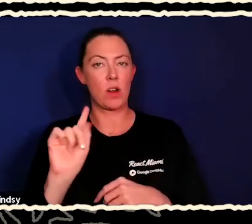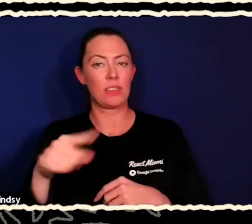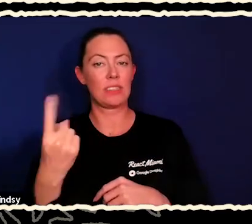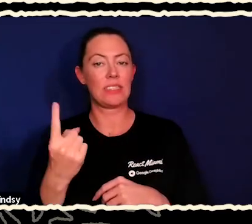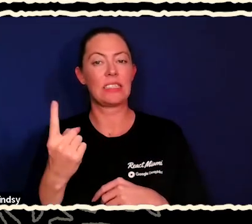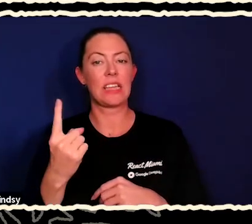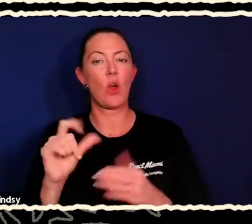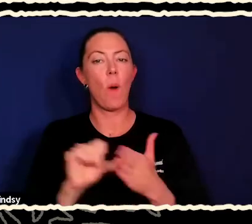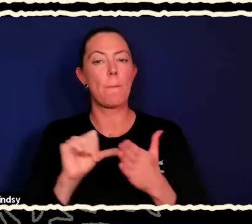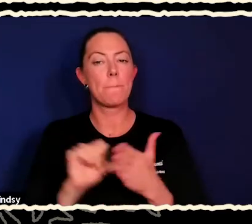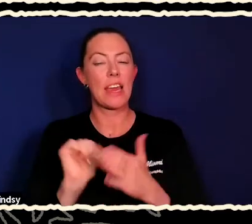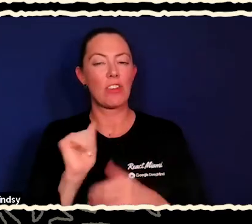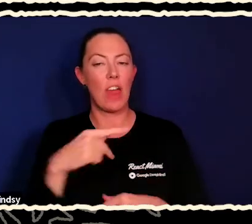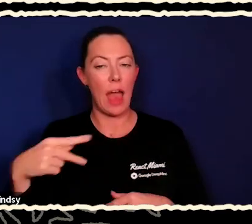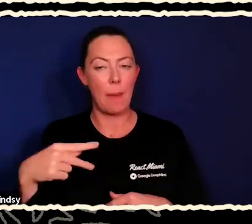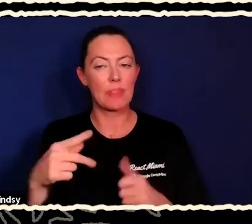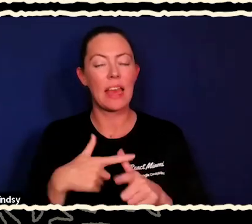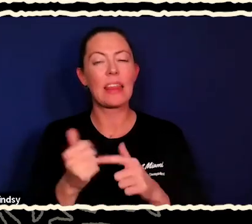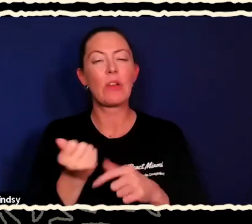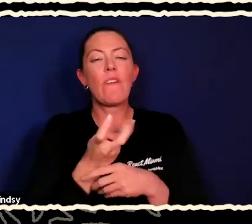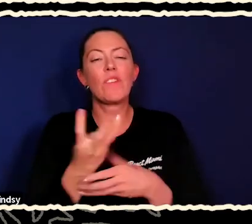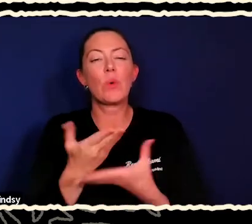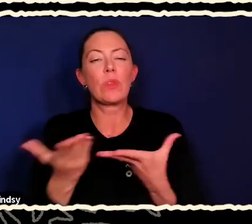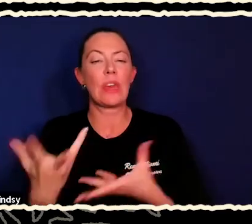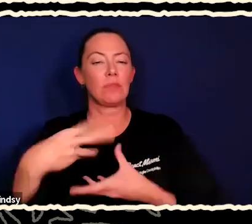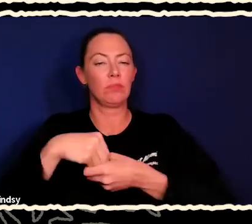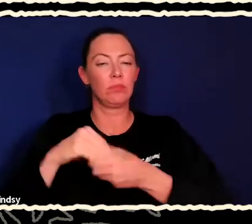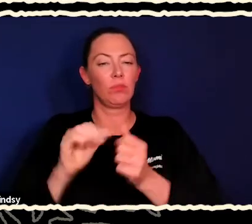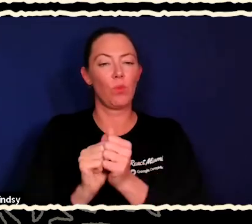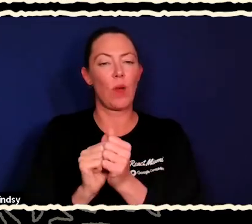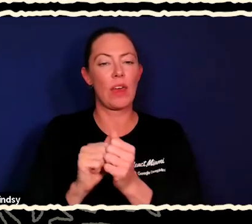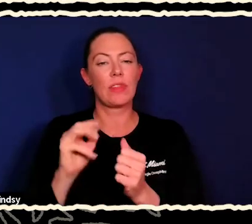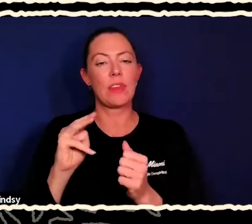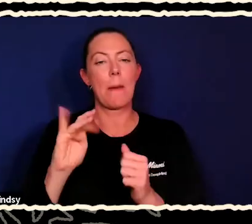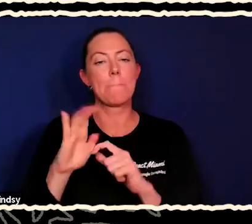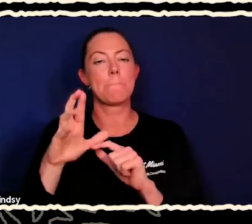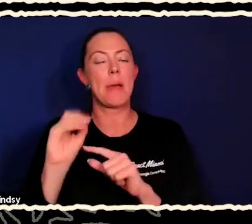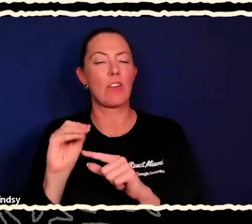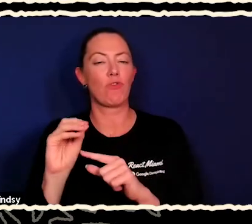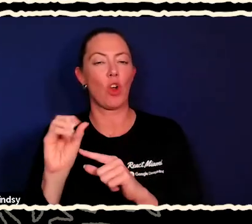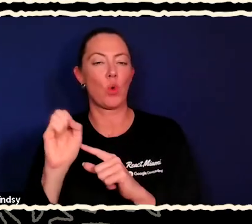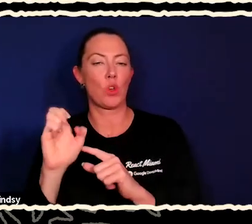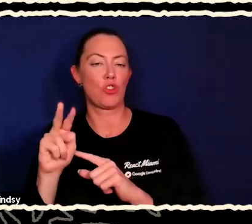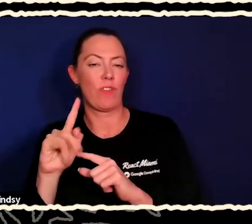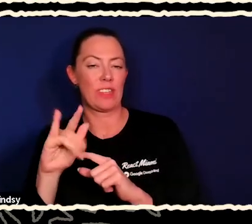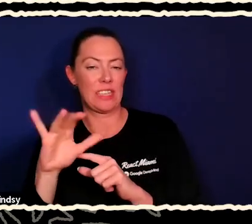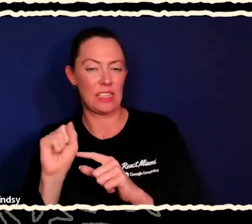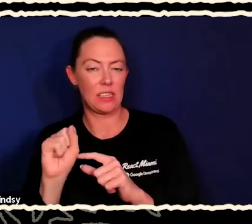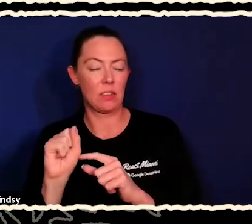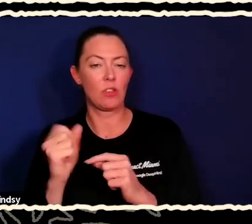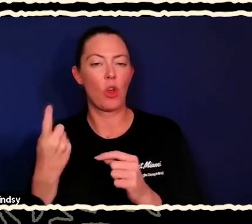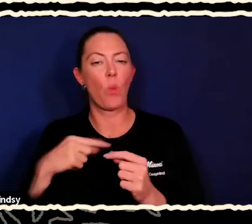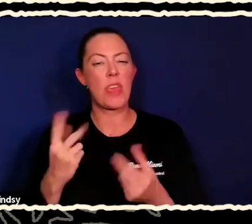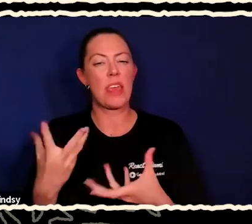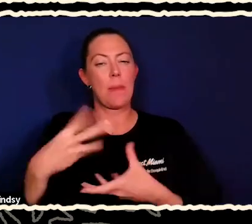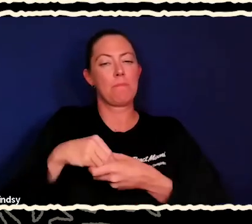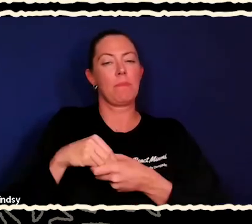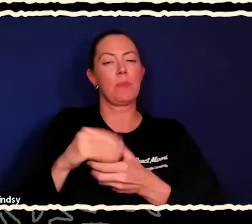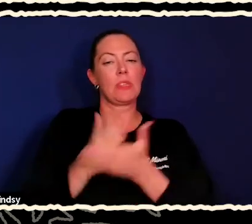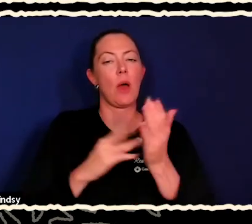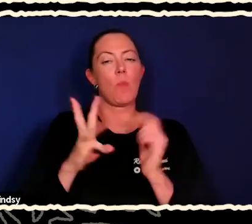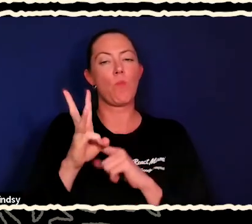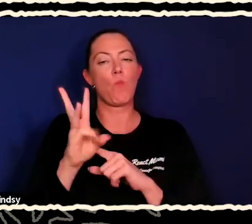microservices, and an embedded widget. And that widget is the biggest culprit because it is a guest in someone else's house. So